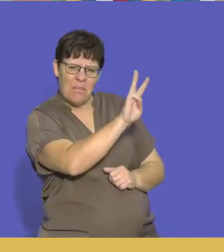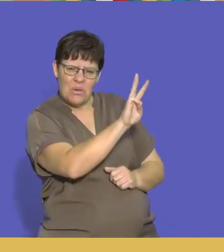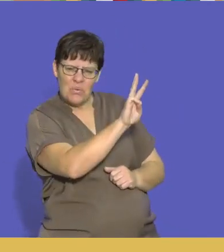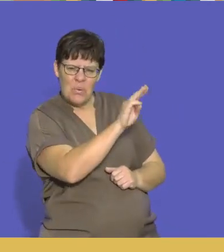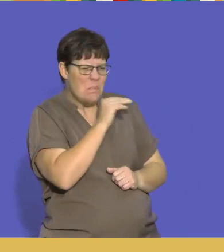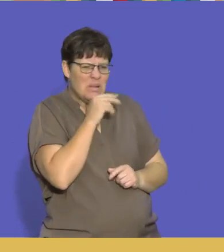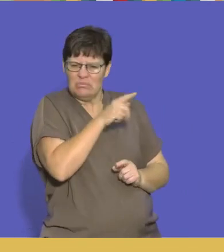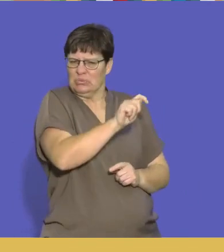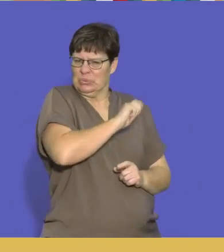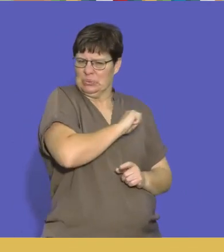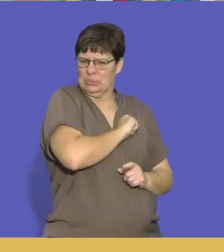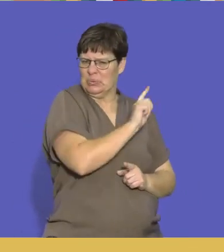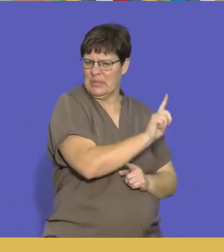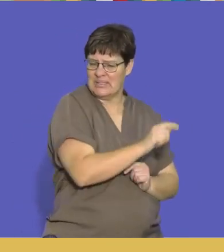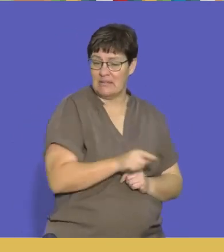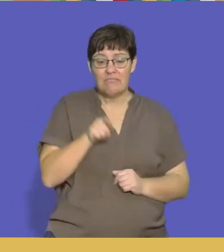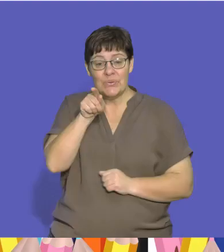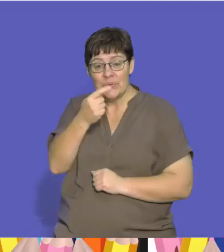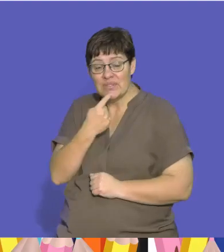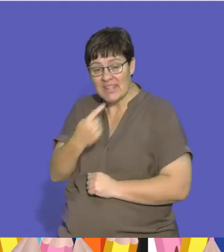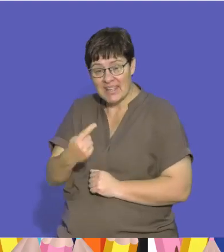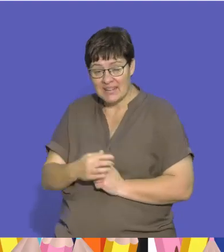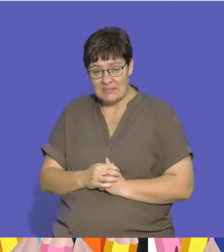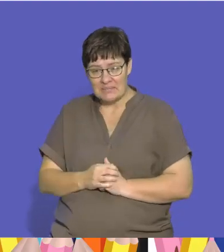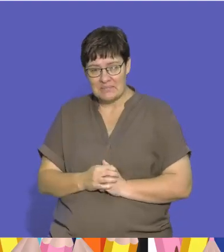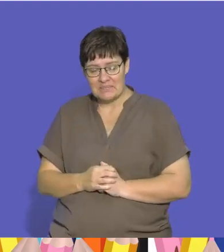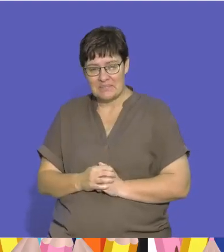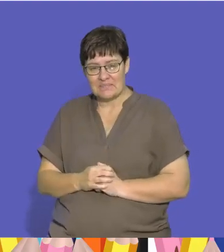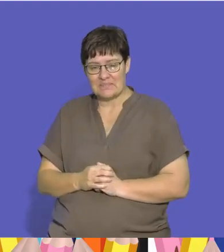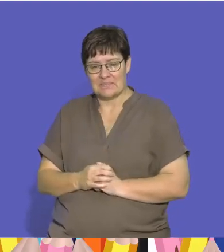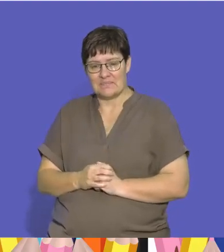BW really stand for? You say,